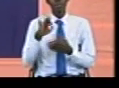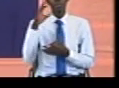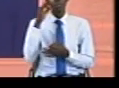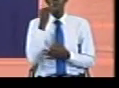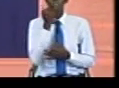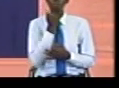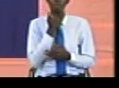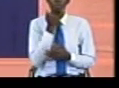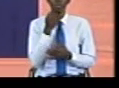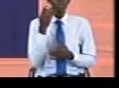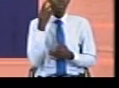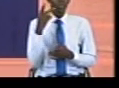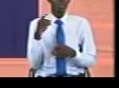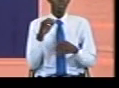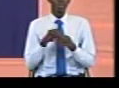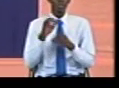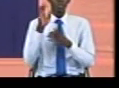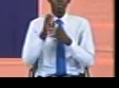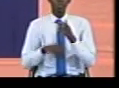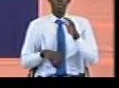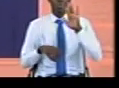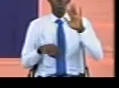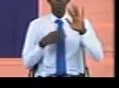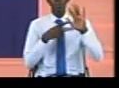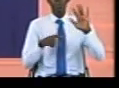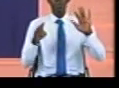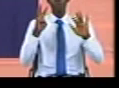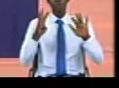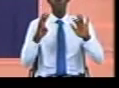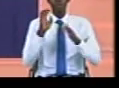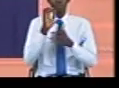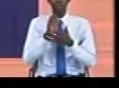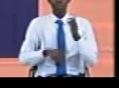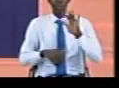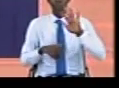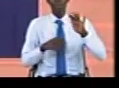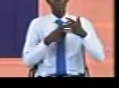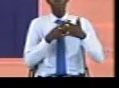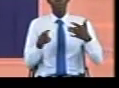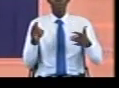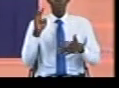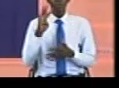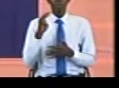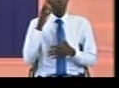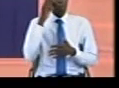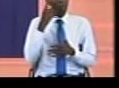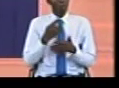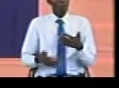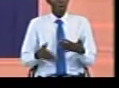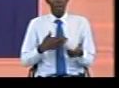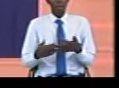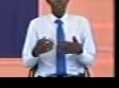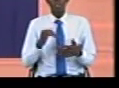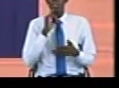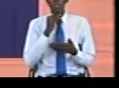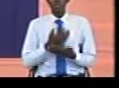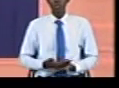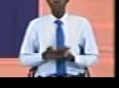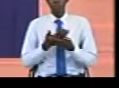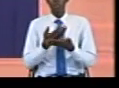Chapter 5, I'm reading from verse 4. Chapter 5, verse 4. For whatsoever is born of